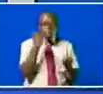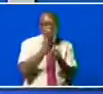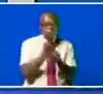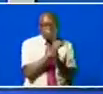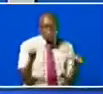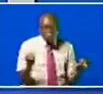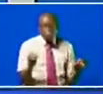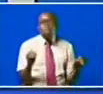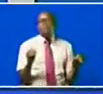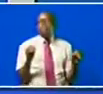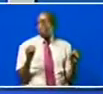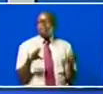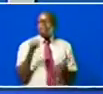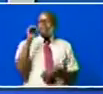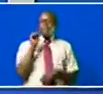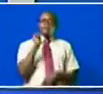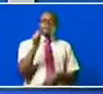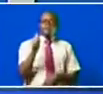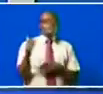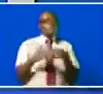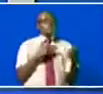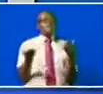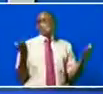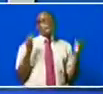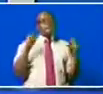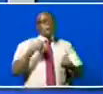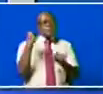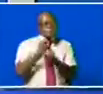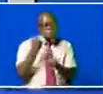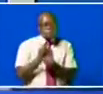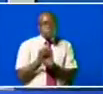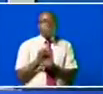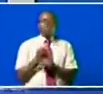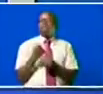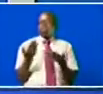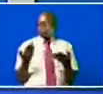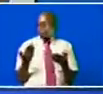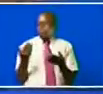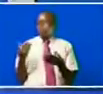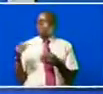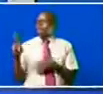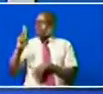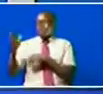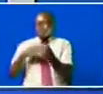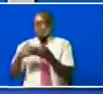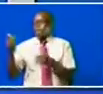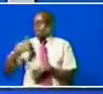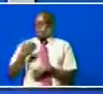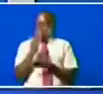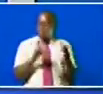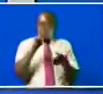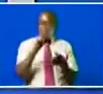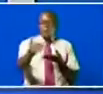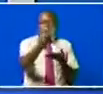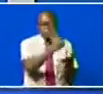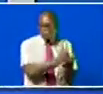you somewhere, just find yourself wherever it's going to be. Get in there and then who knows? Like seize whatever like moment you have. Like who knows? Yeah. Somebody's going to be